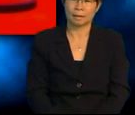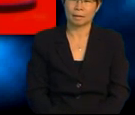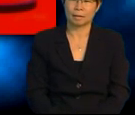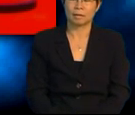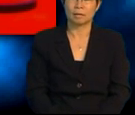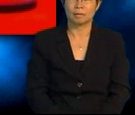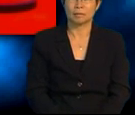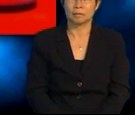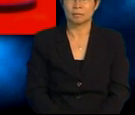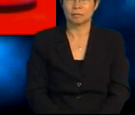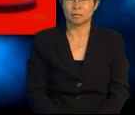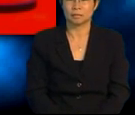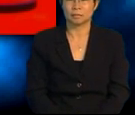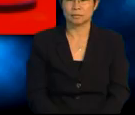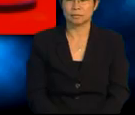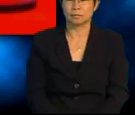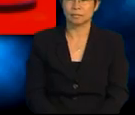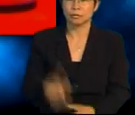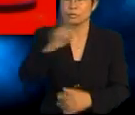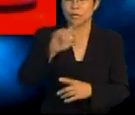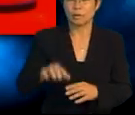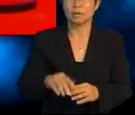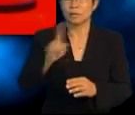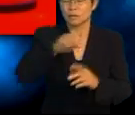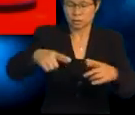I wonder where this hole leads to.